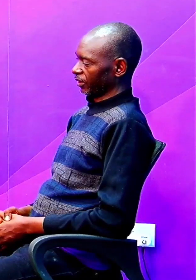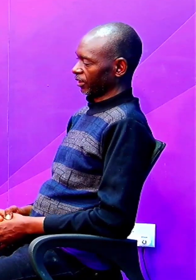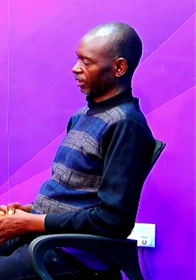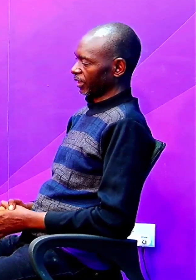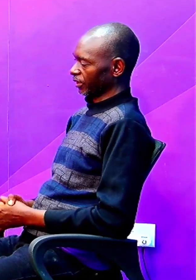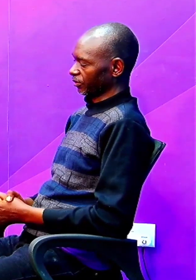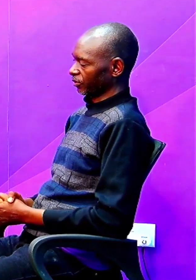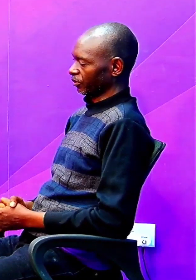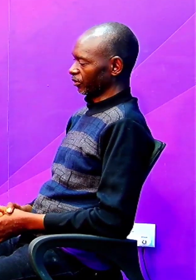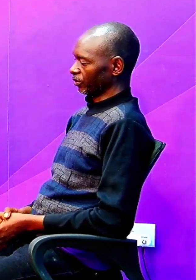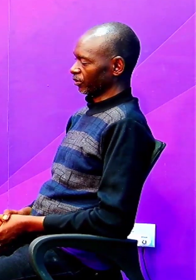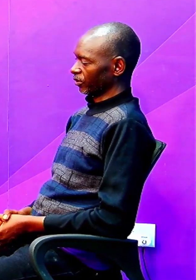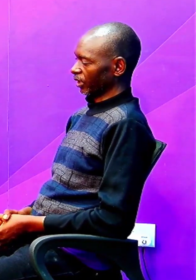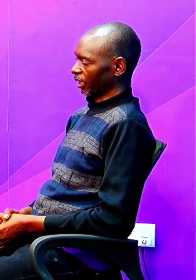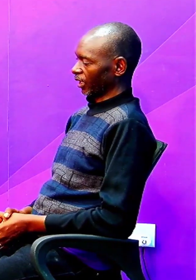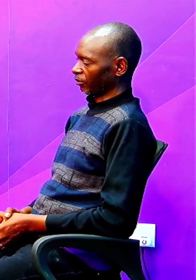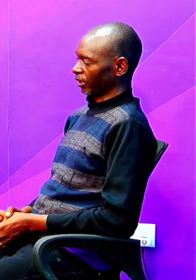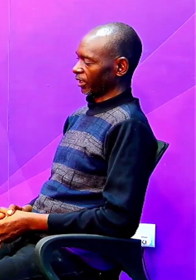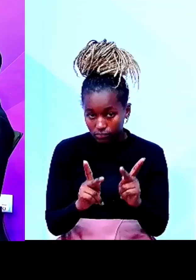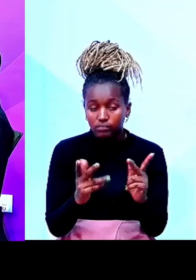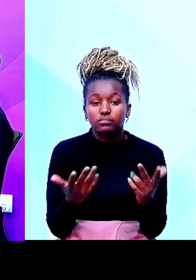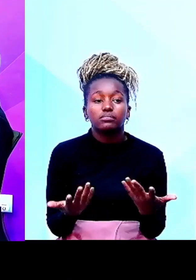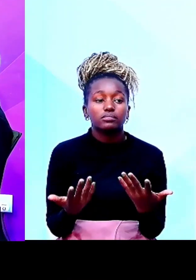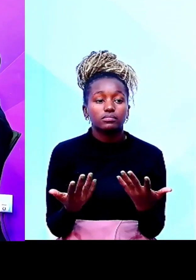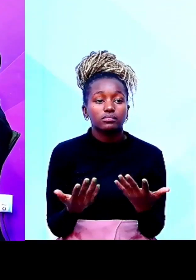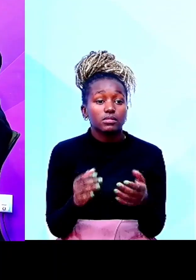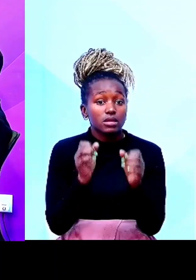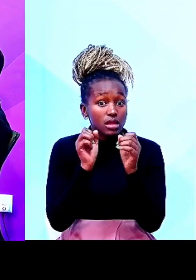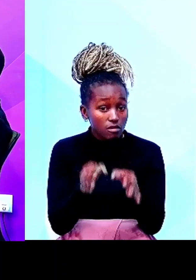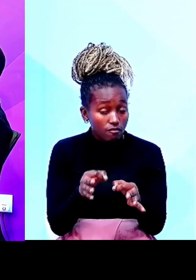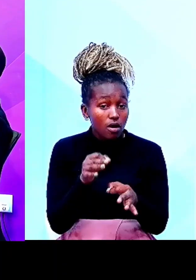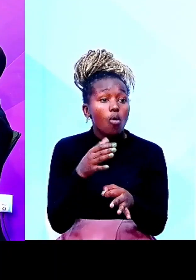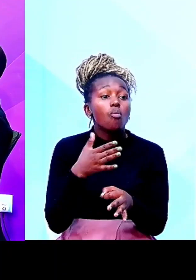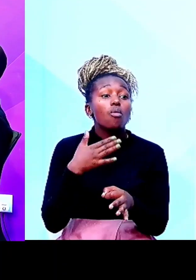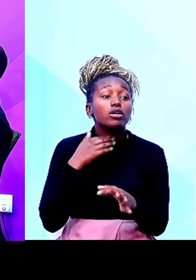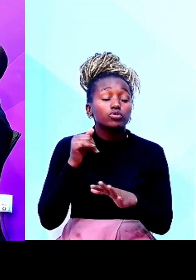in relation to acquiring medication,